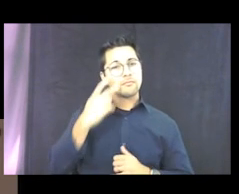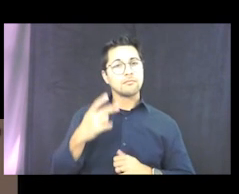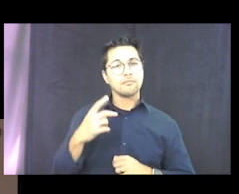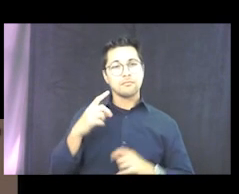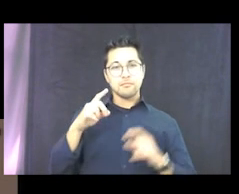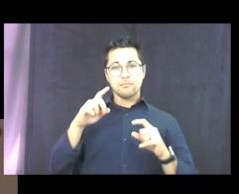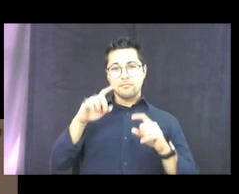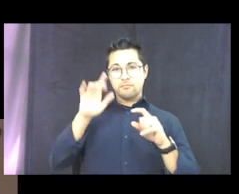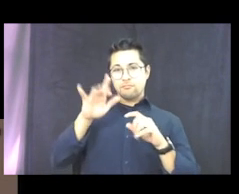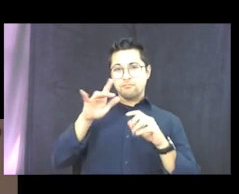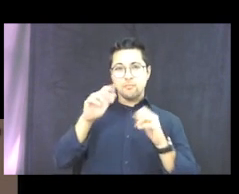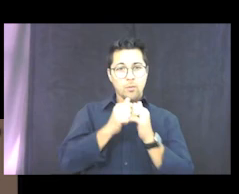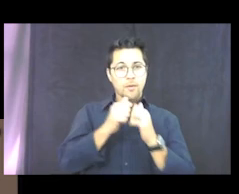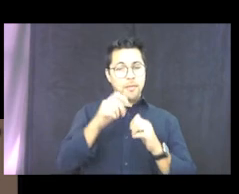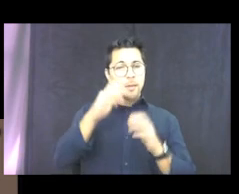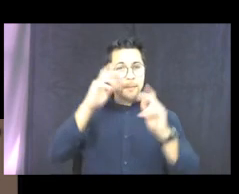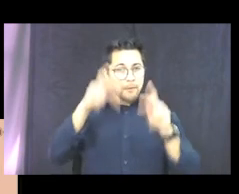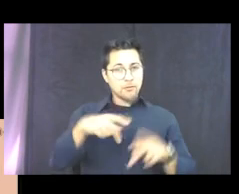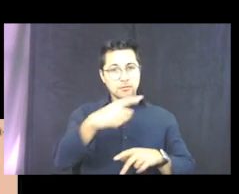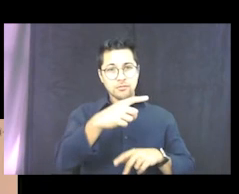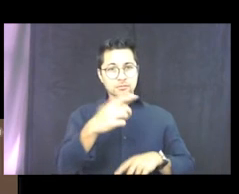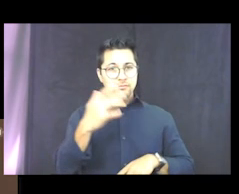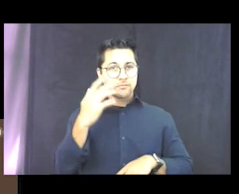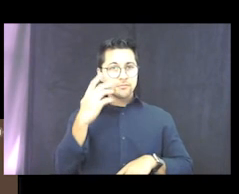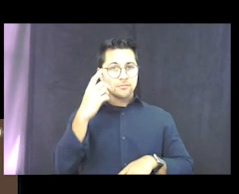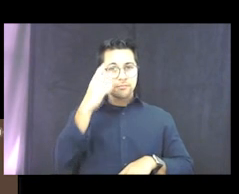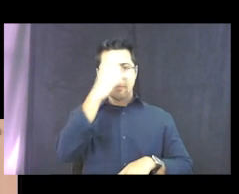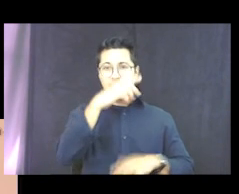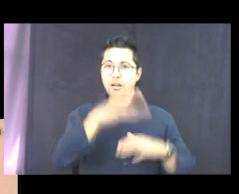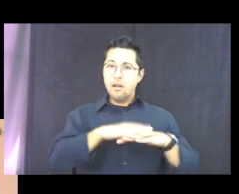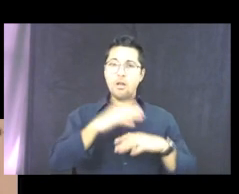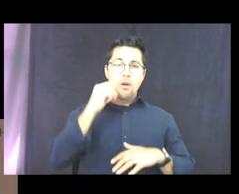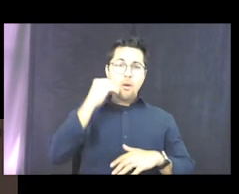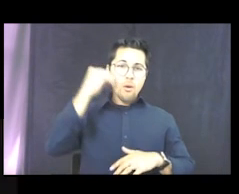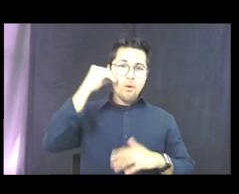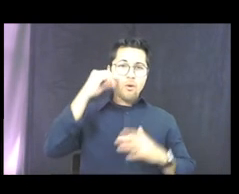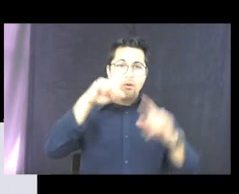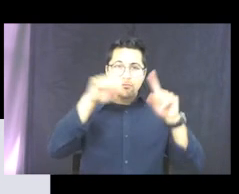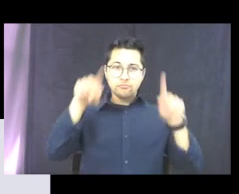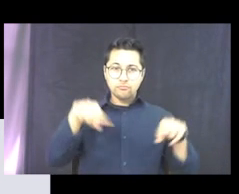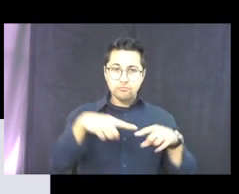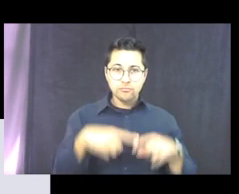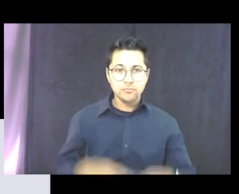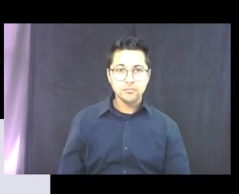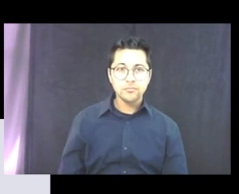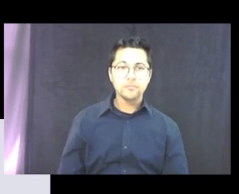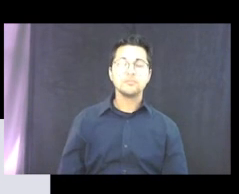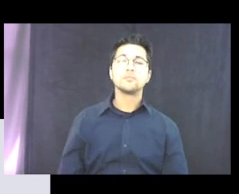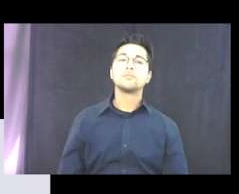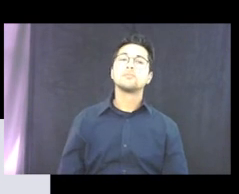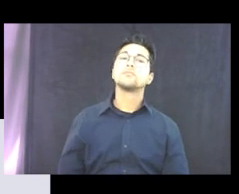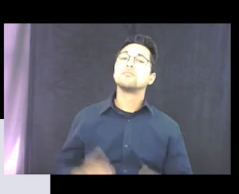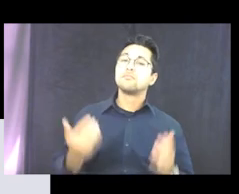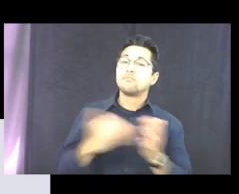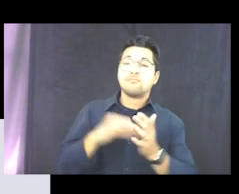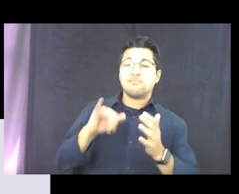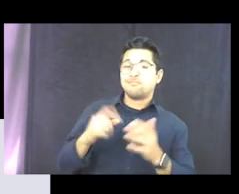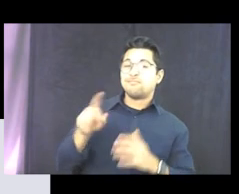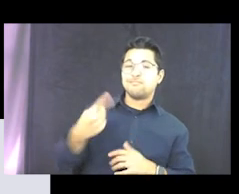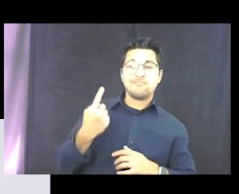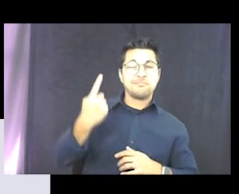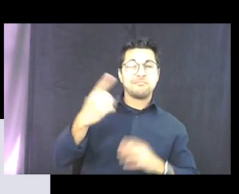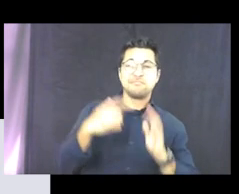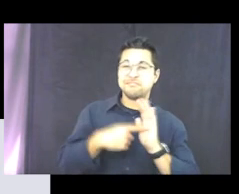dial button with the selected photo and text on the home screen of your device. As I said before, that was just one example